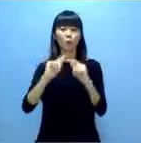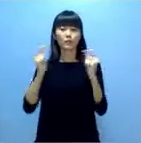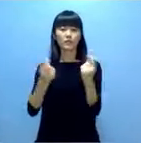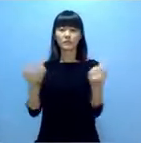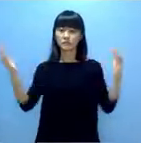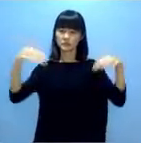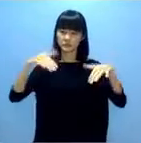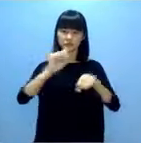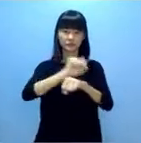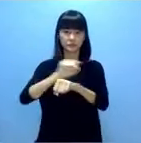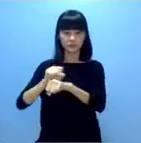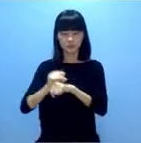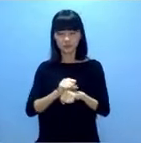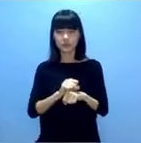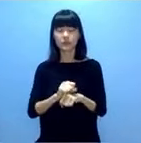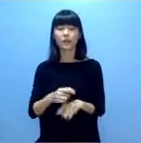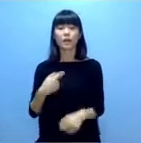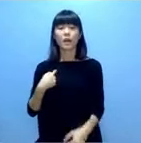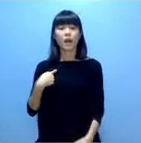I hope that our team building